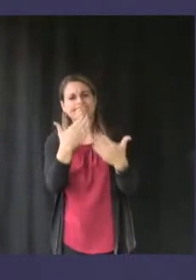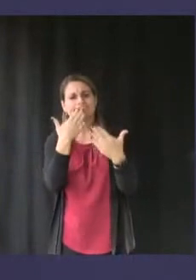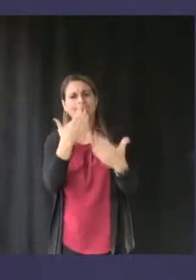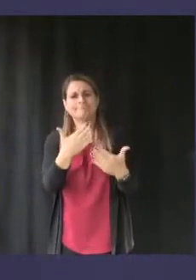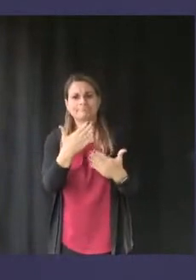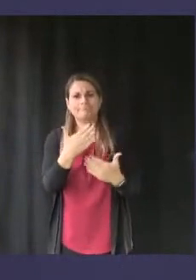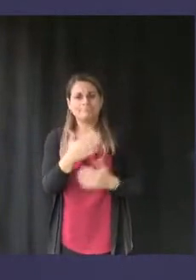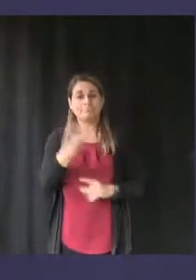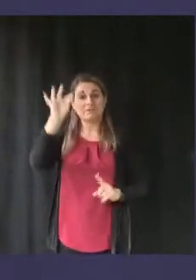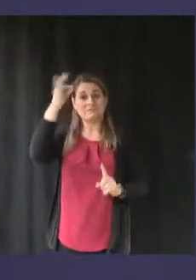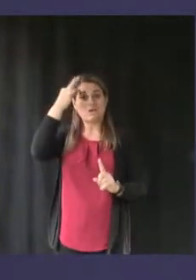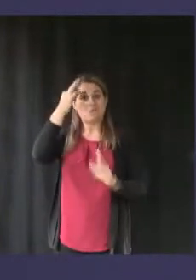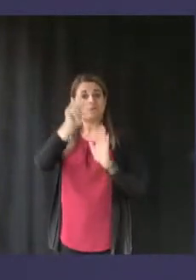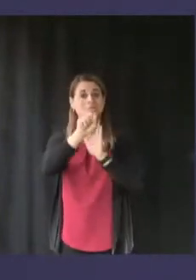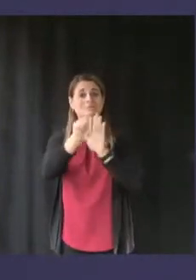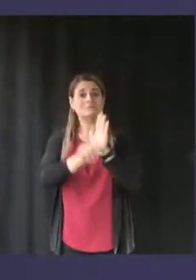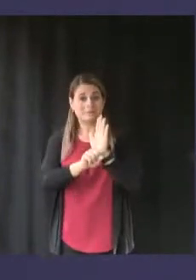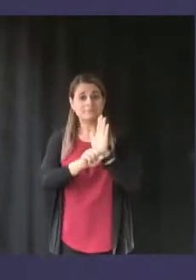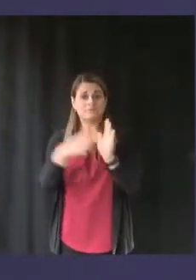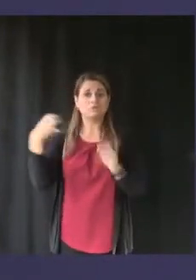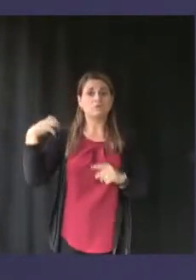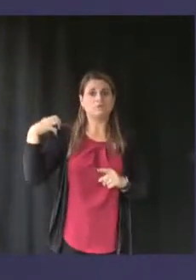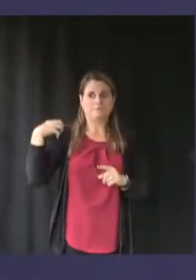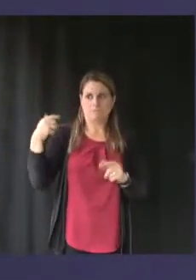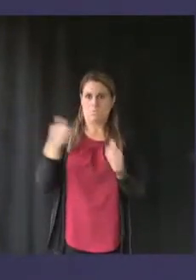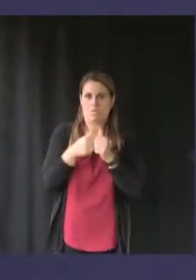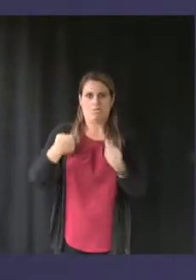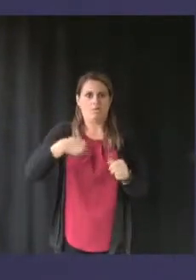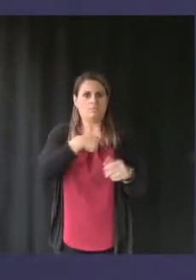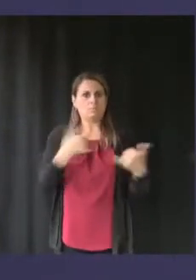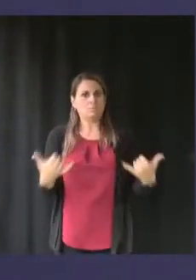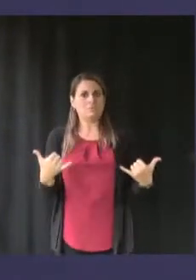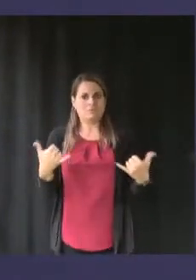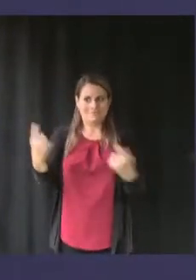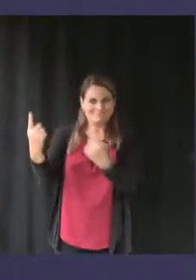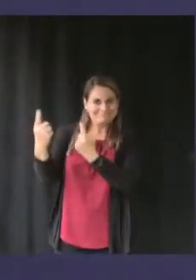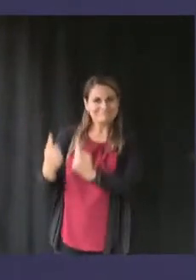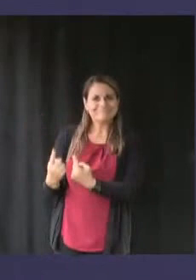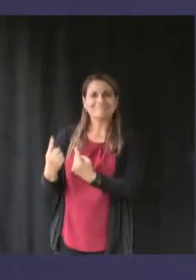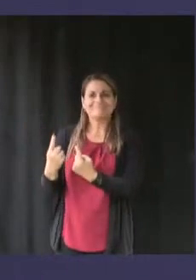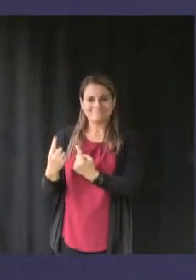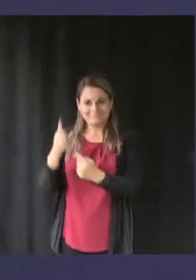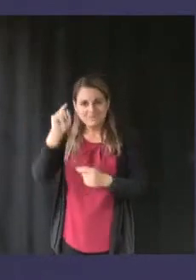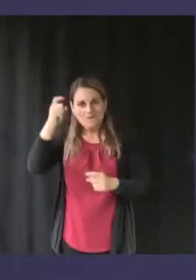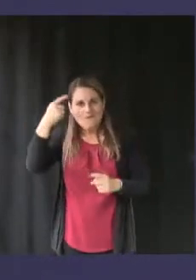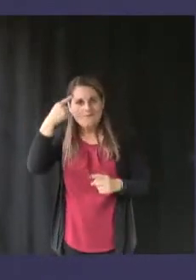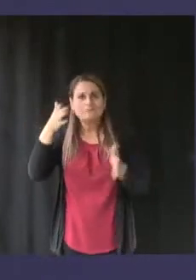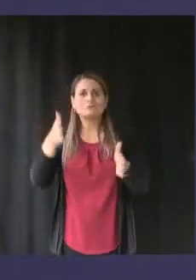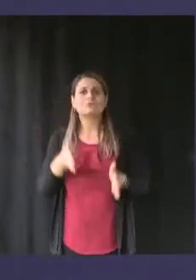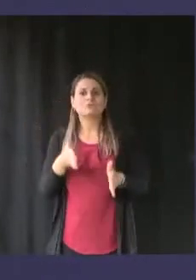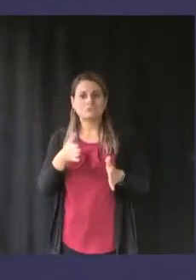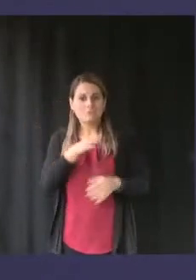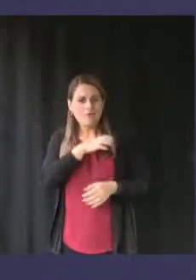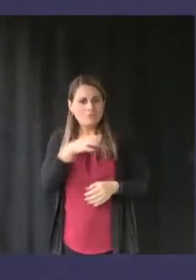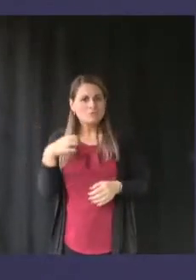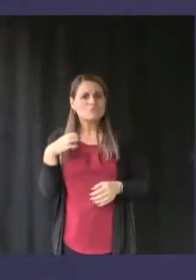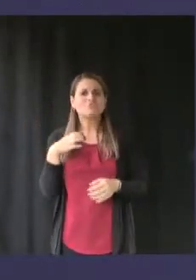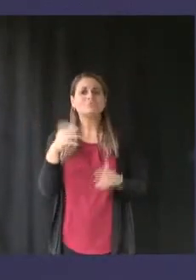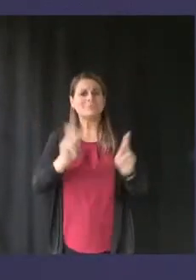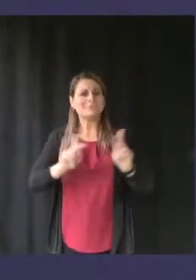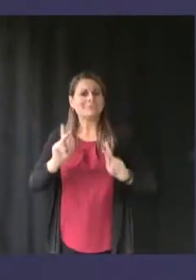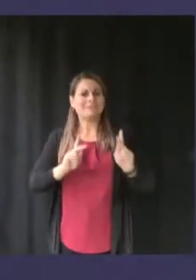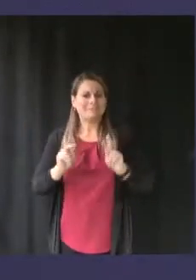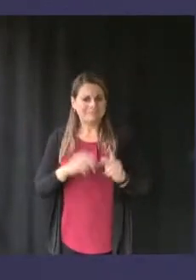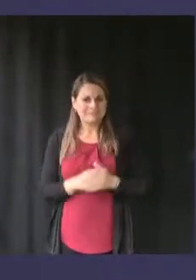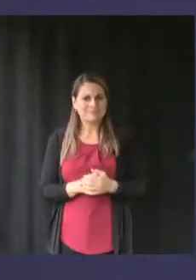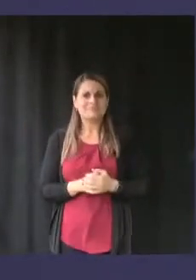are with us today, including the governor, lieutenant governor, our congressional delegation, the constitutional officers, and a number